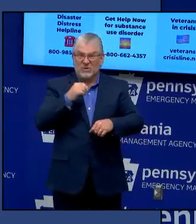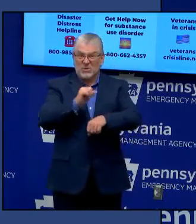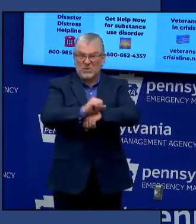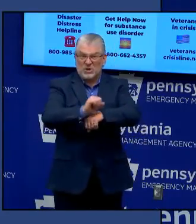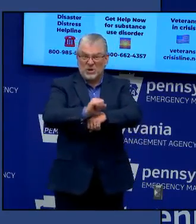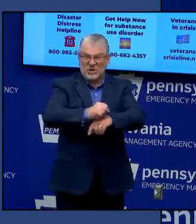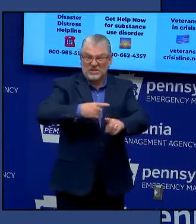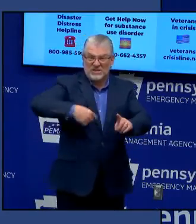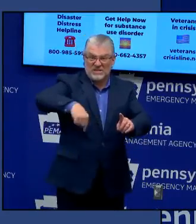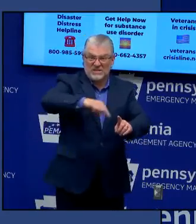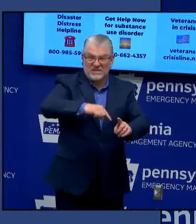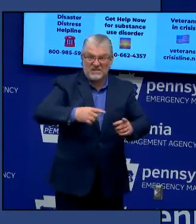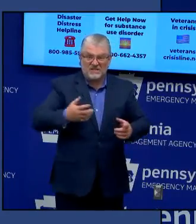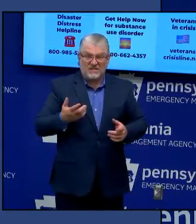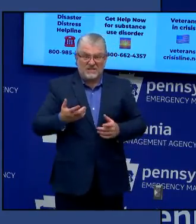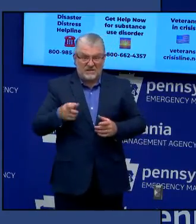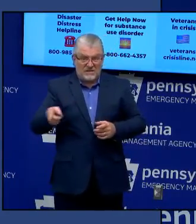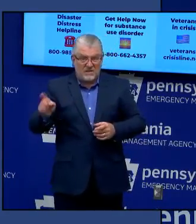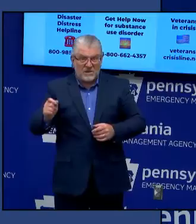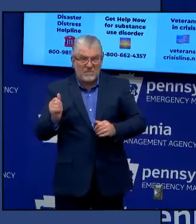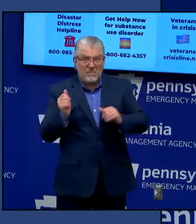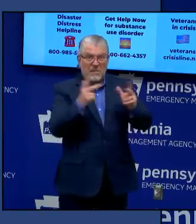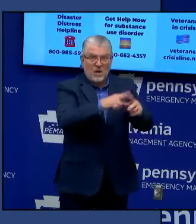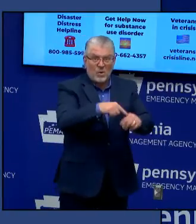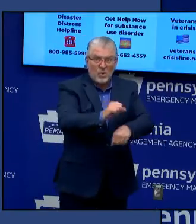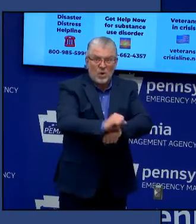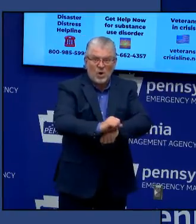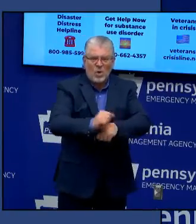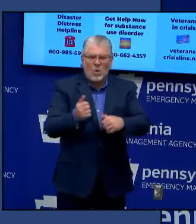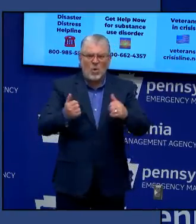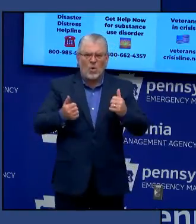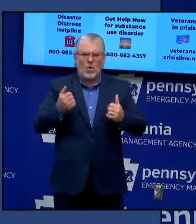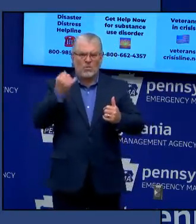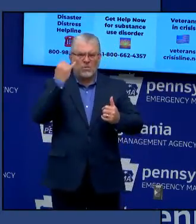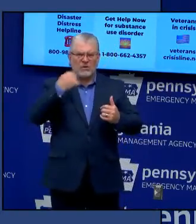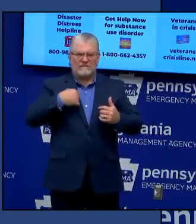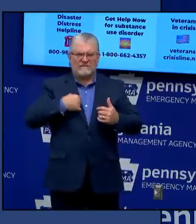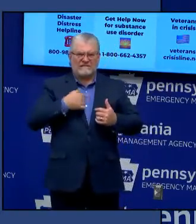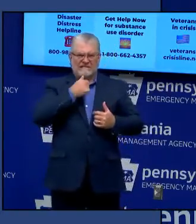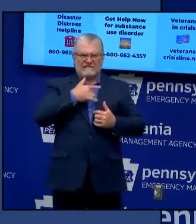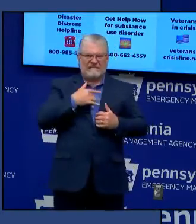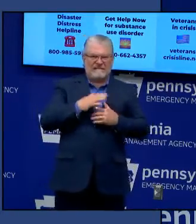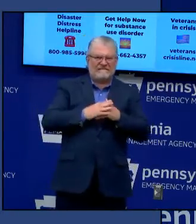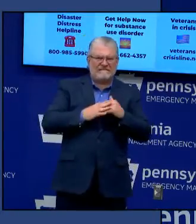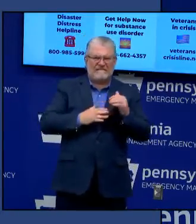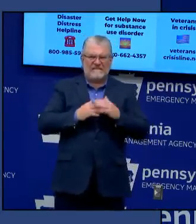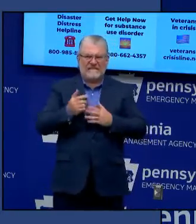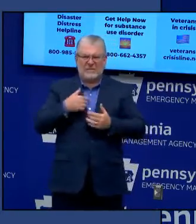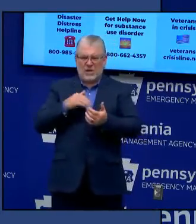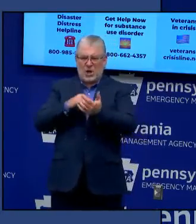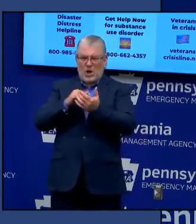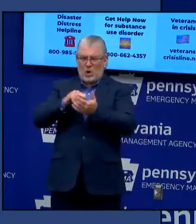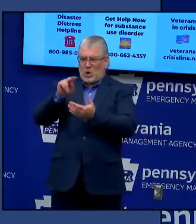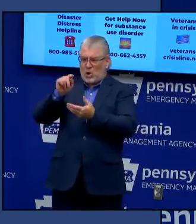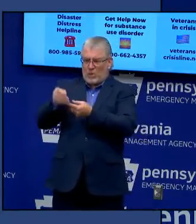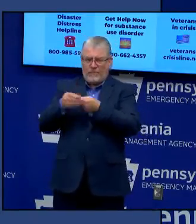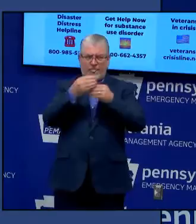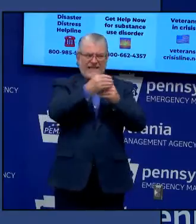about doctor's notes for these individuals to stay home for a period of time? Well, we want everyone that can stay home and